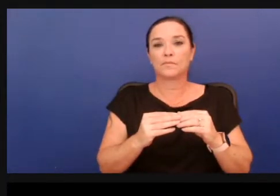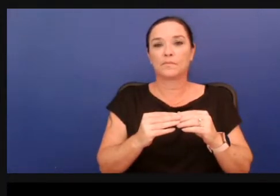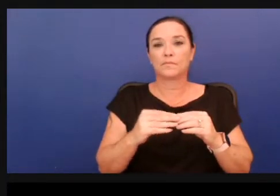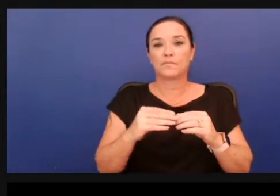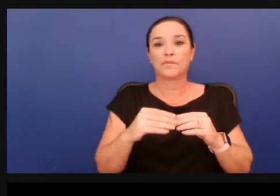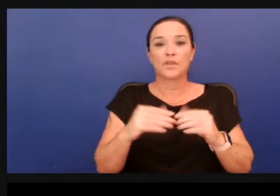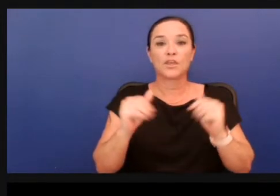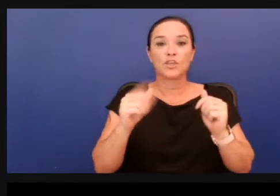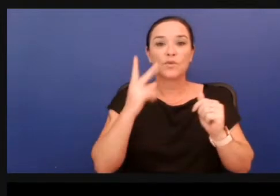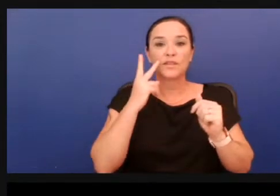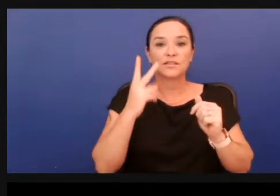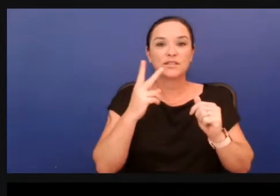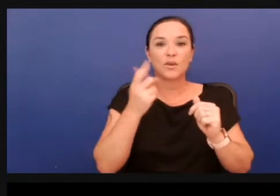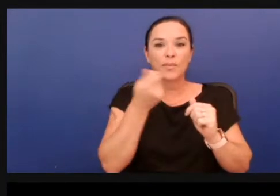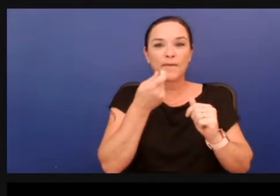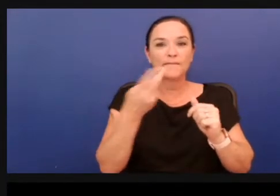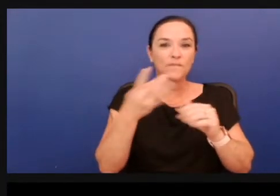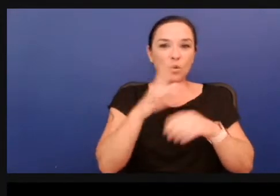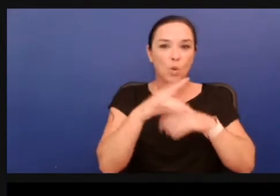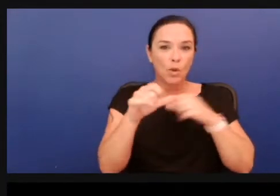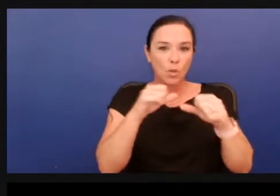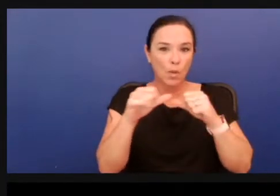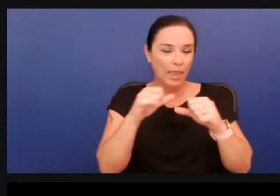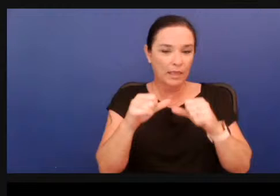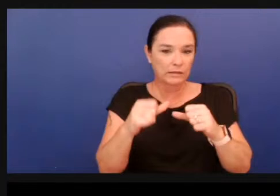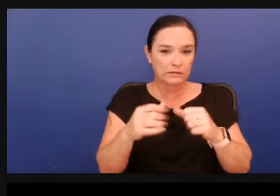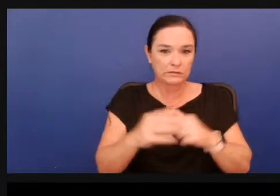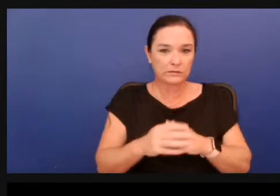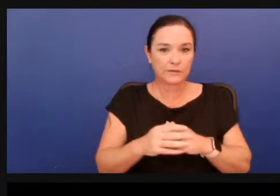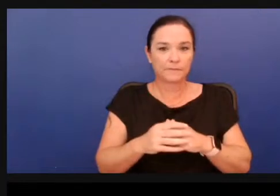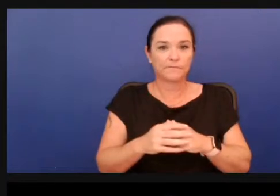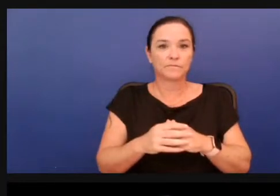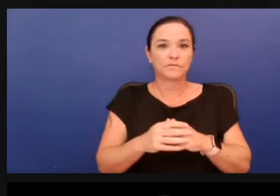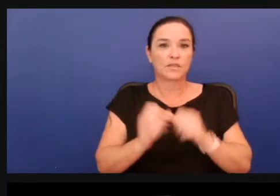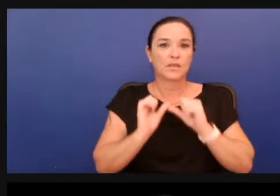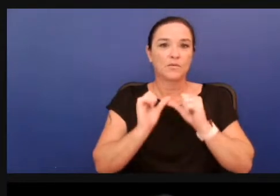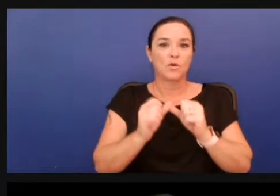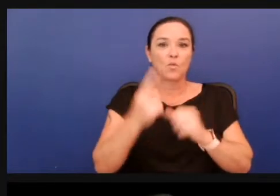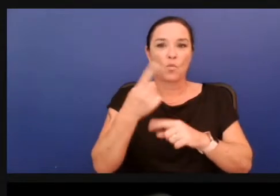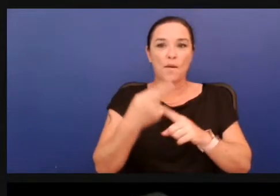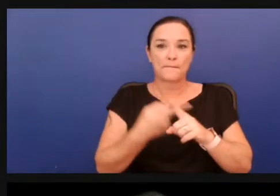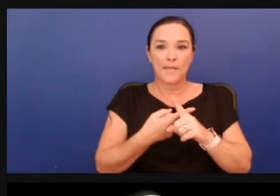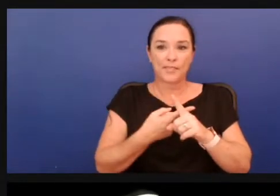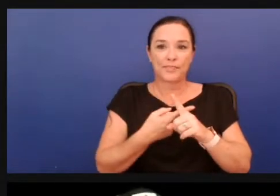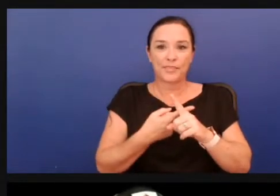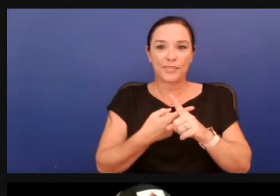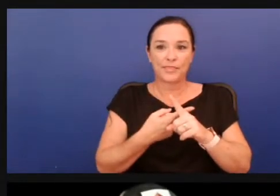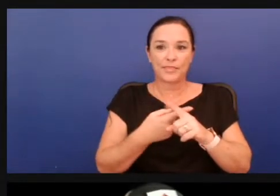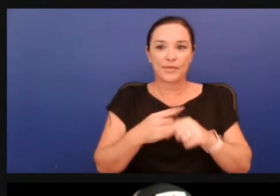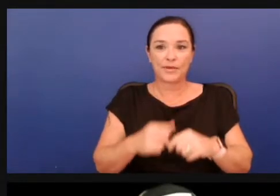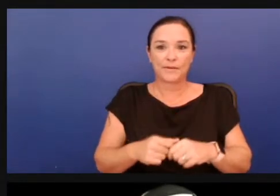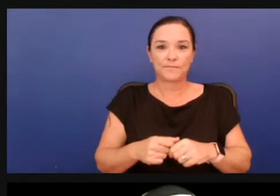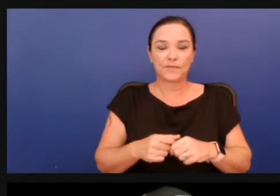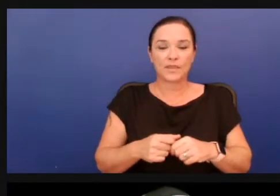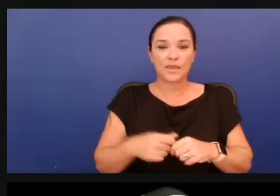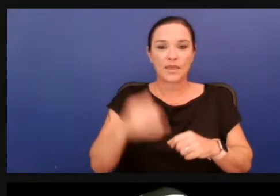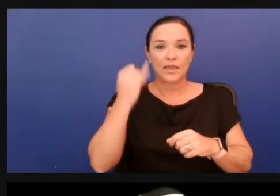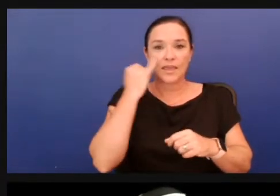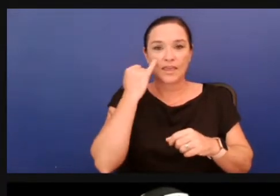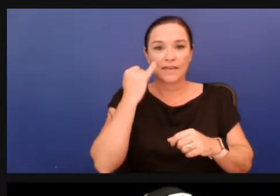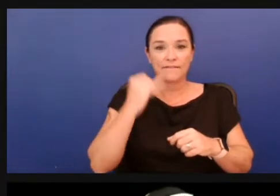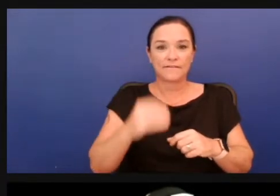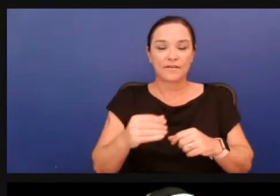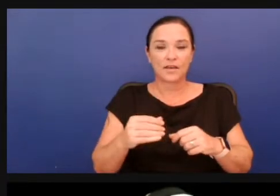depth. Right? Let's keep going to the 1 month view, or if I zoom it way in